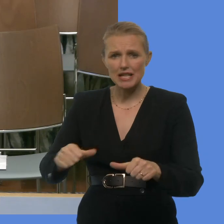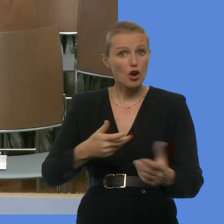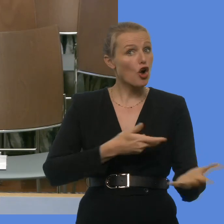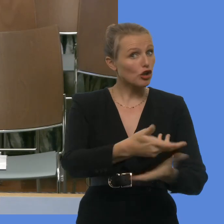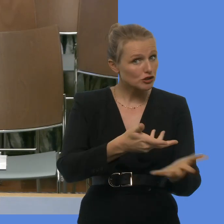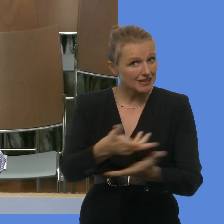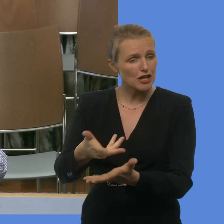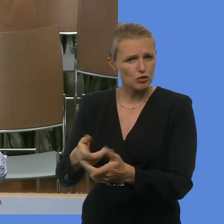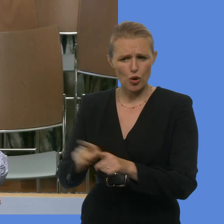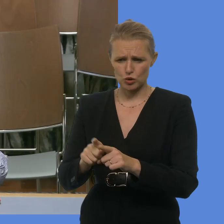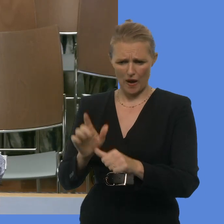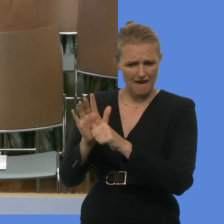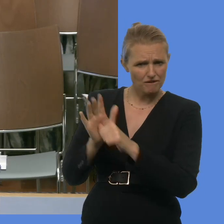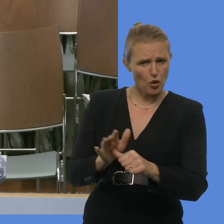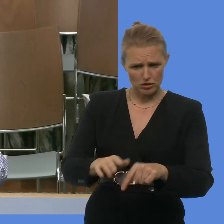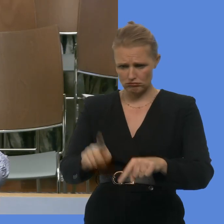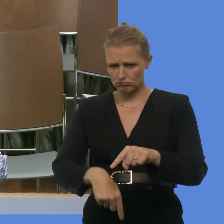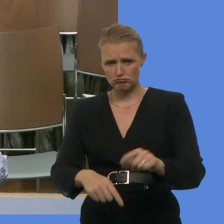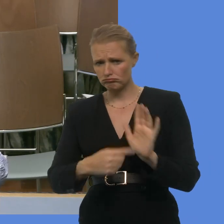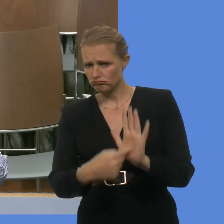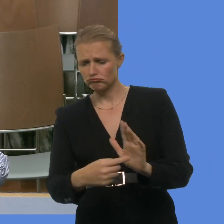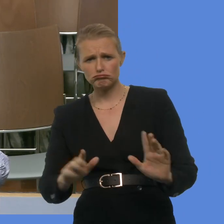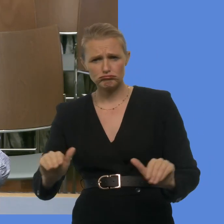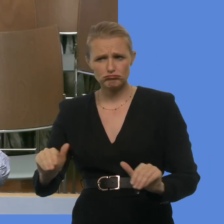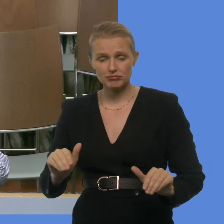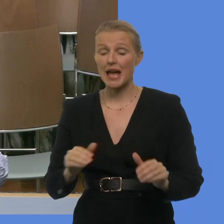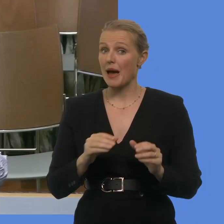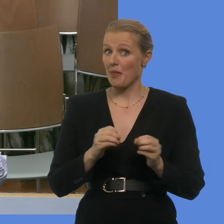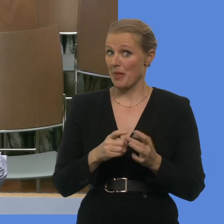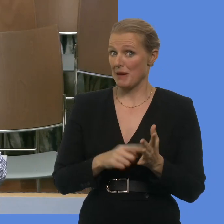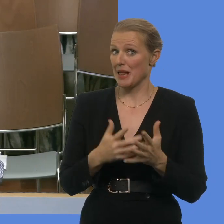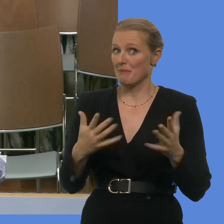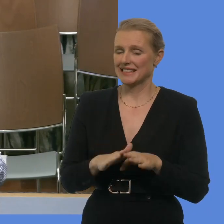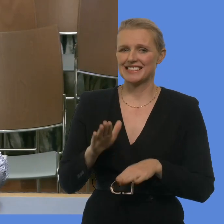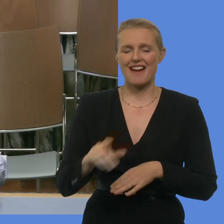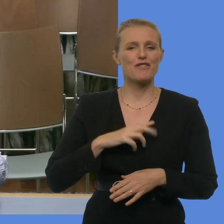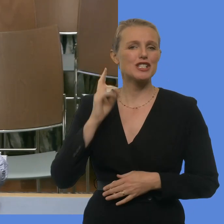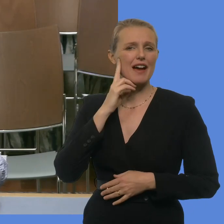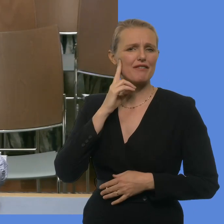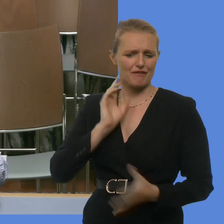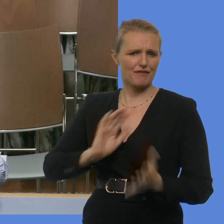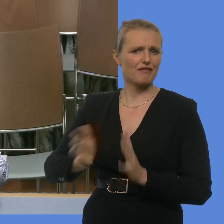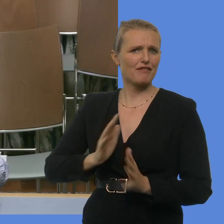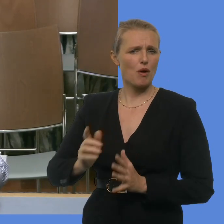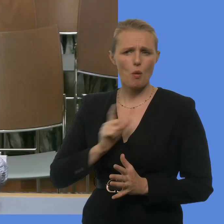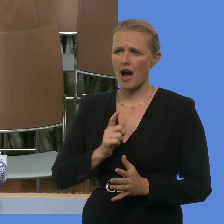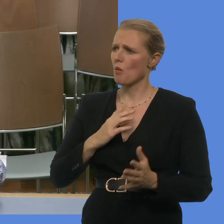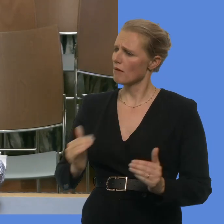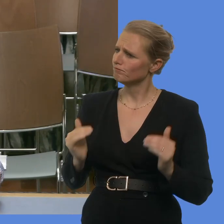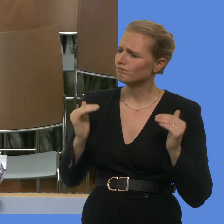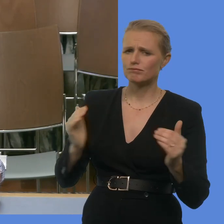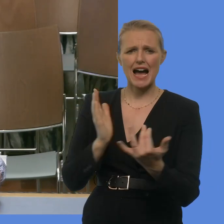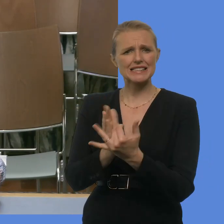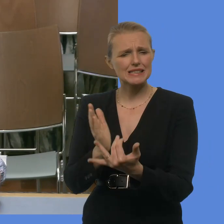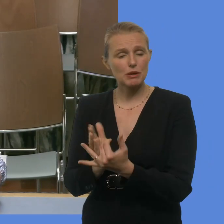enforcement. So the bill is potentially a significant step for sign language users in Northern Ireland as it aims to enhance accessibility, cultural